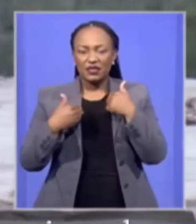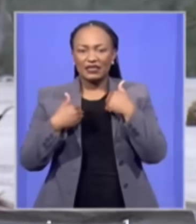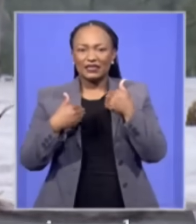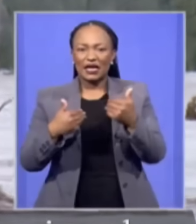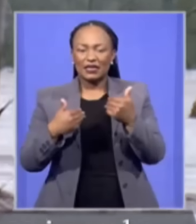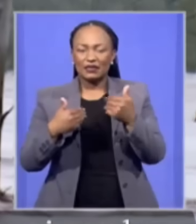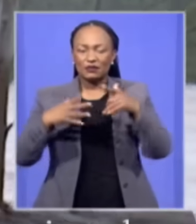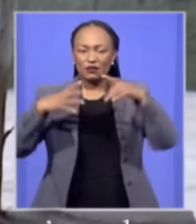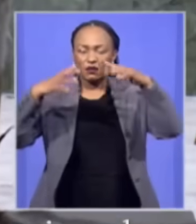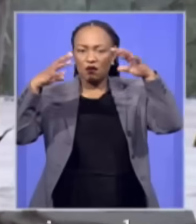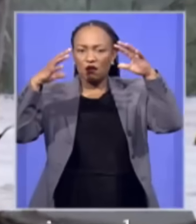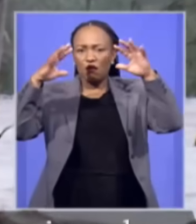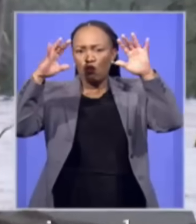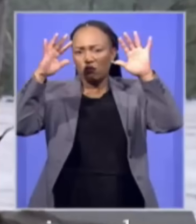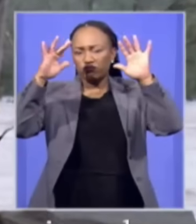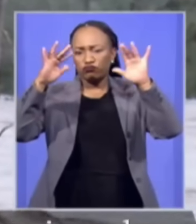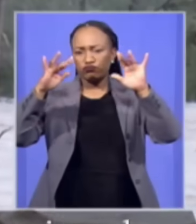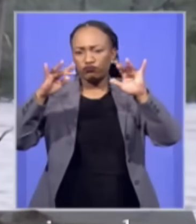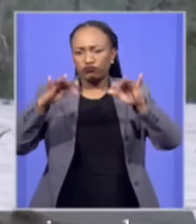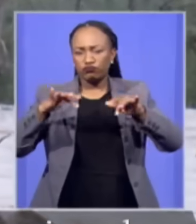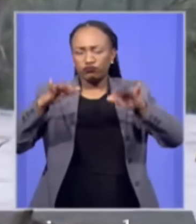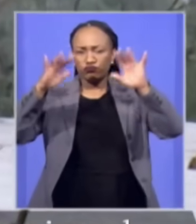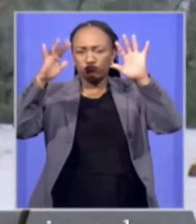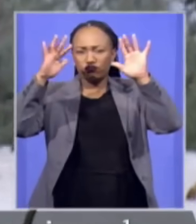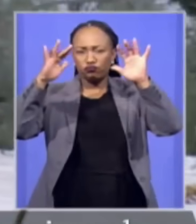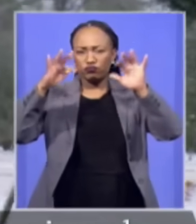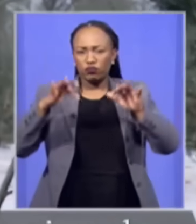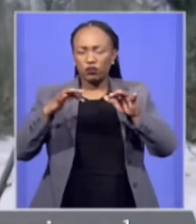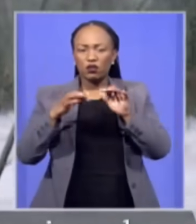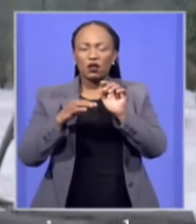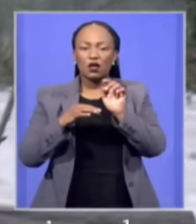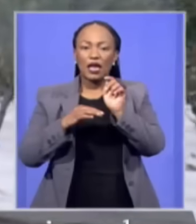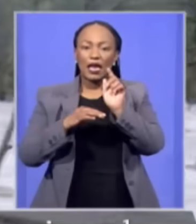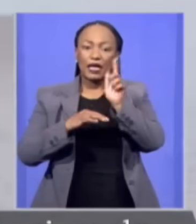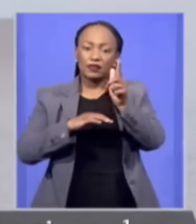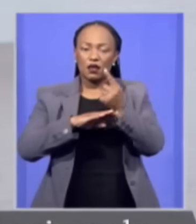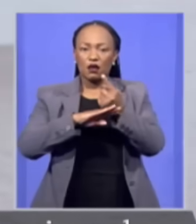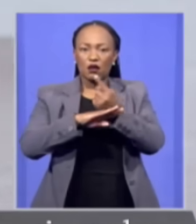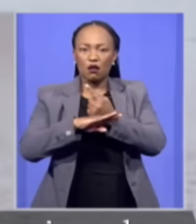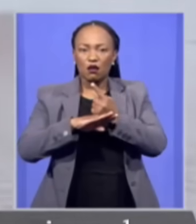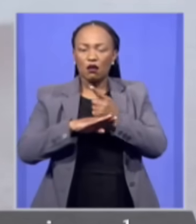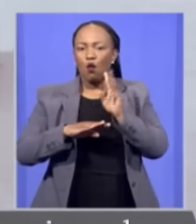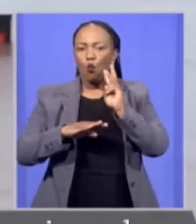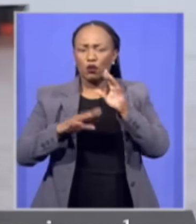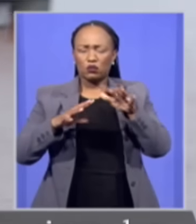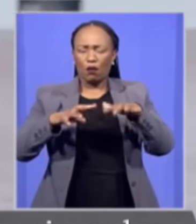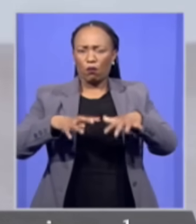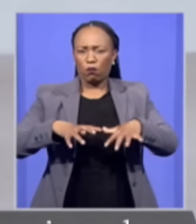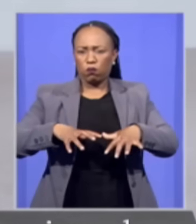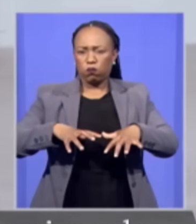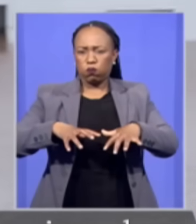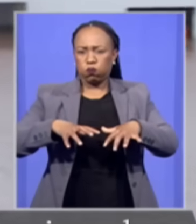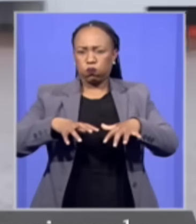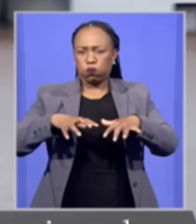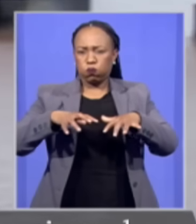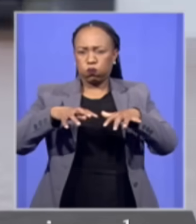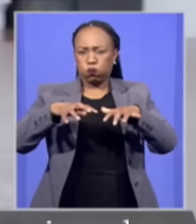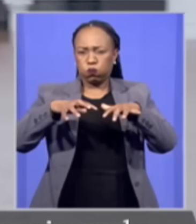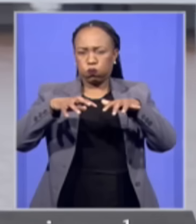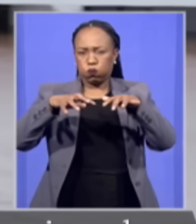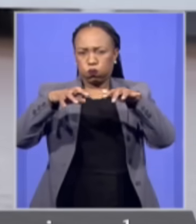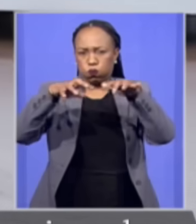e nang ka marothodi a matenya, empa ka mora dihoranyana metsi ke ha a phalla ka sekgahla se tshabehang